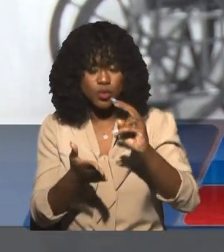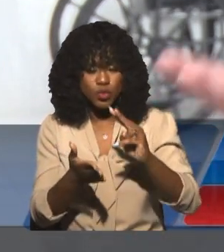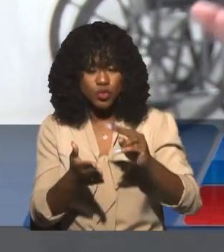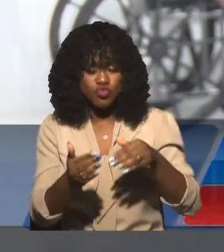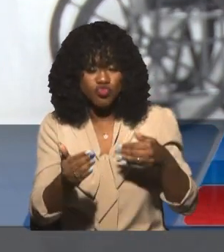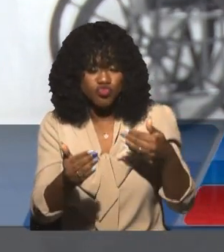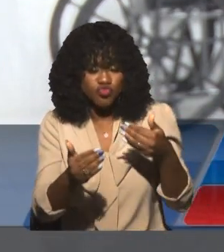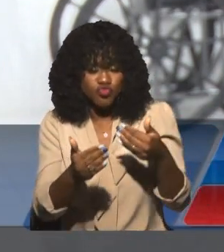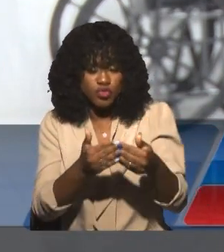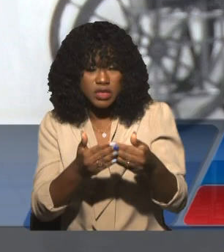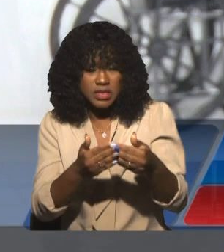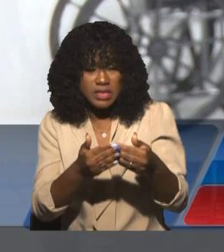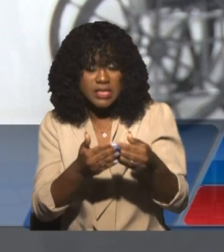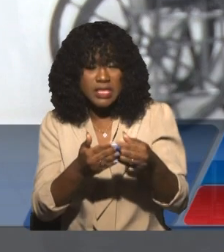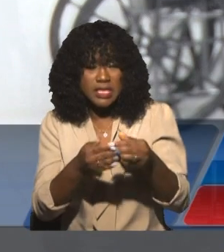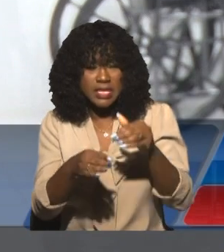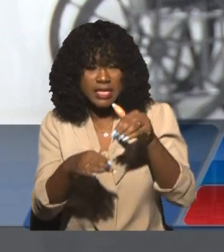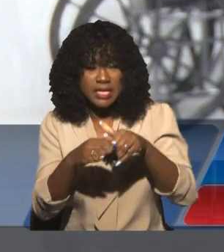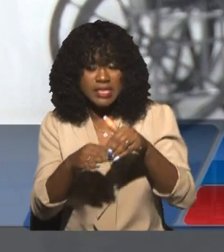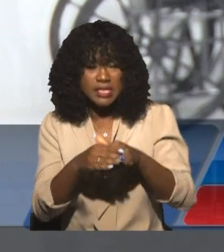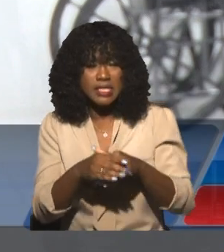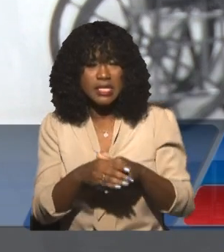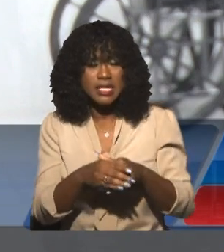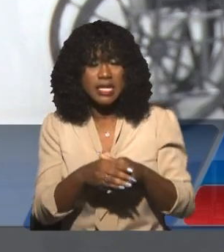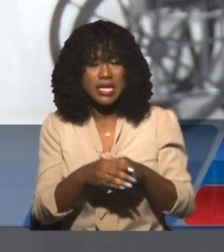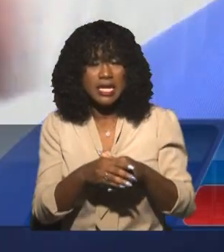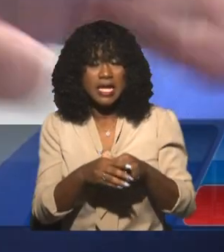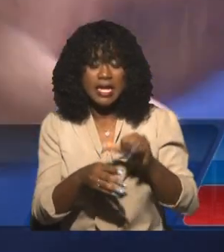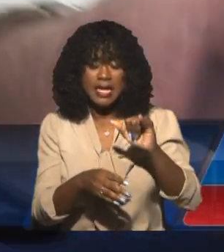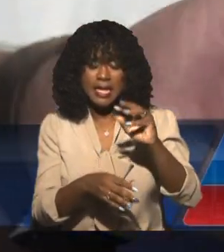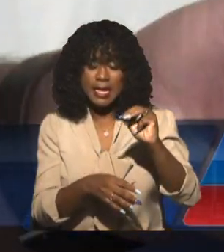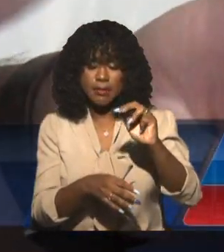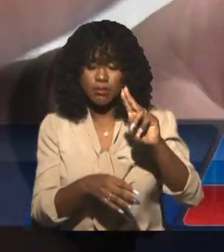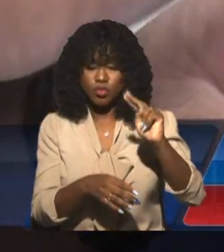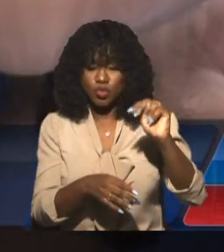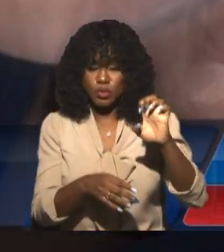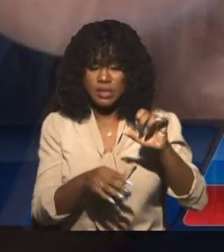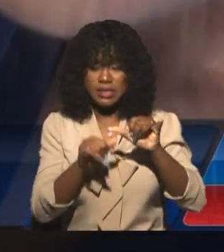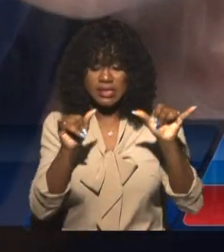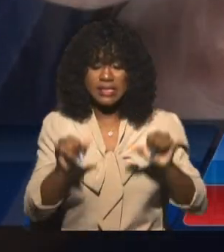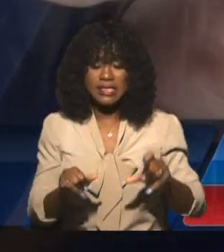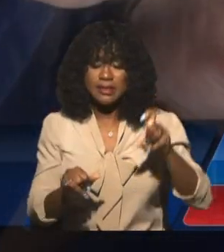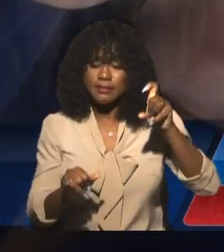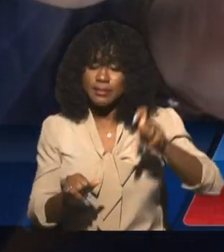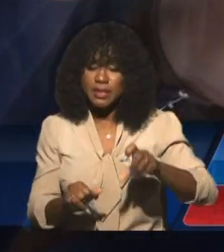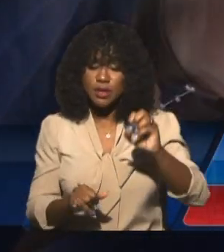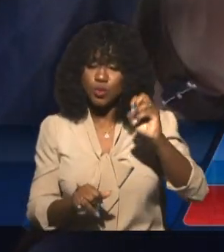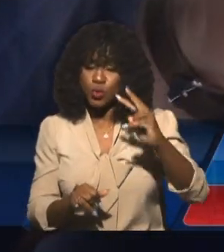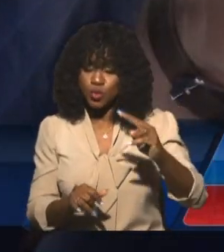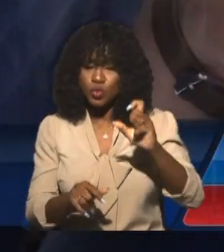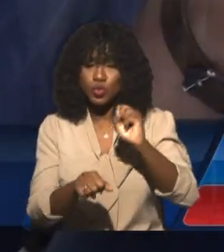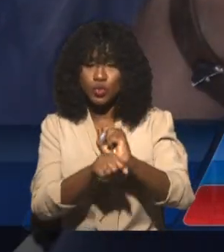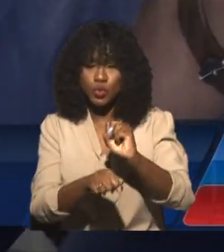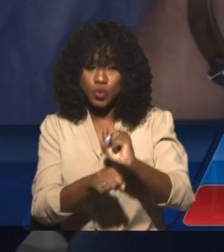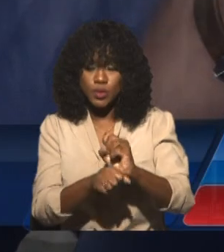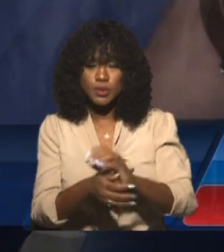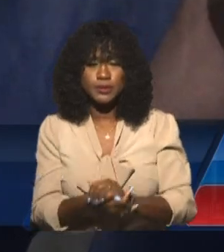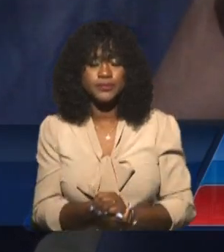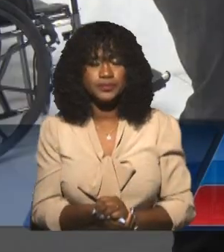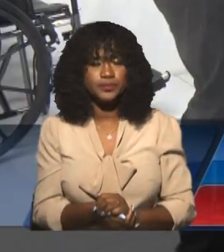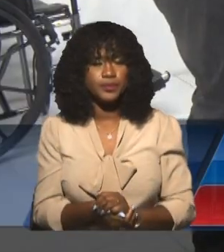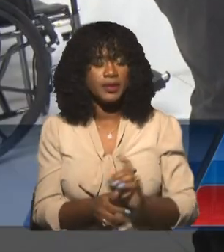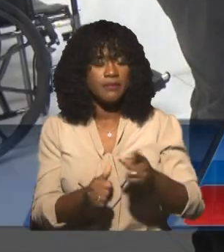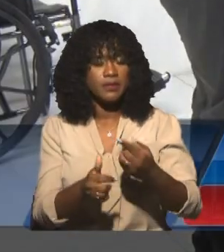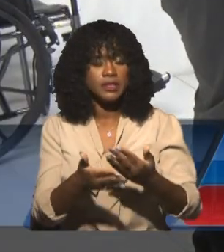tissues. Your immune system needs oxygen to work. Hyperbaric oxygen therapy was first used in the US in the